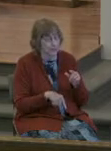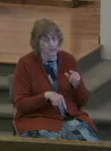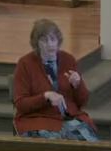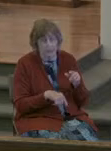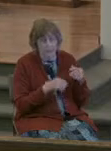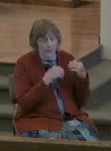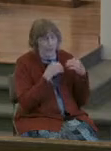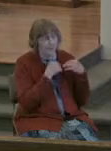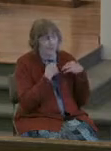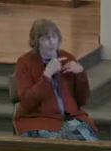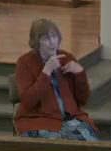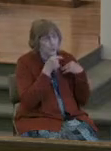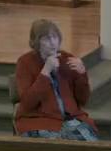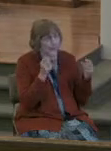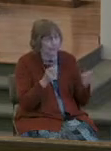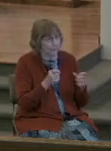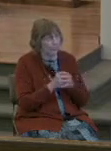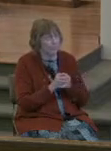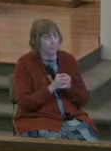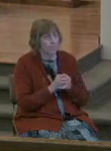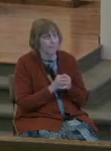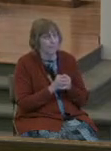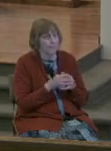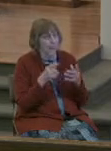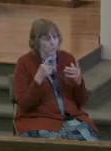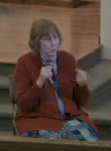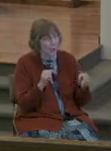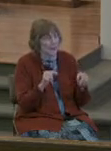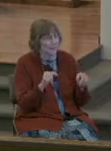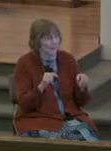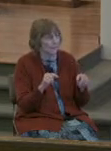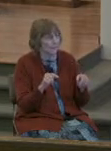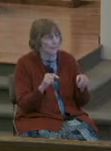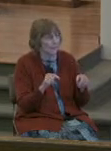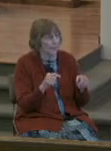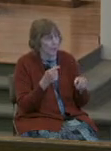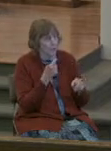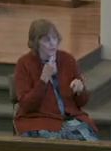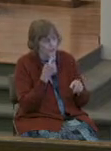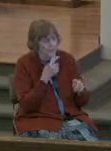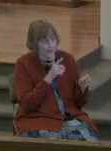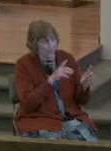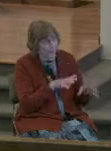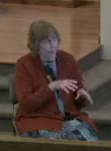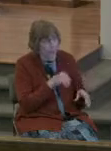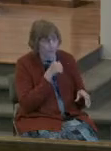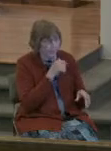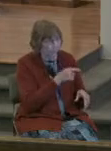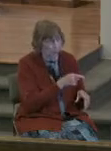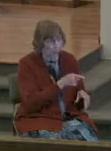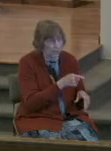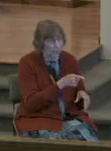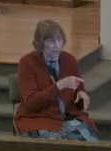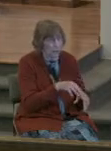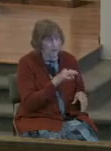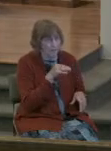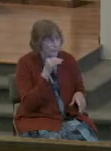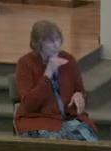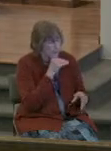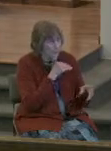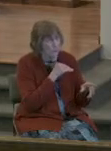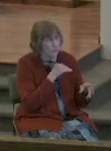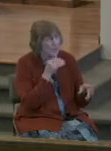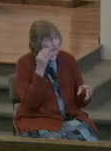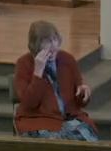evil, and thou hast tried them which say they are apostles and are not, and hast found them liars." So they